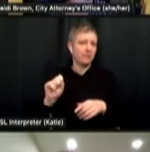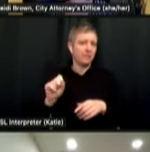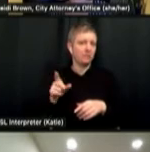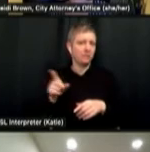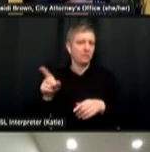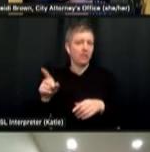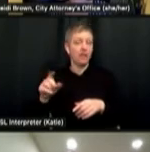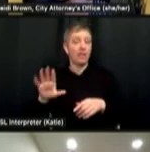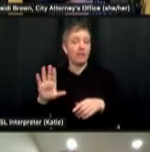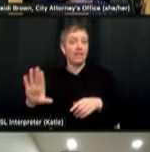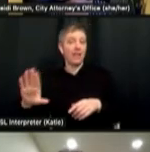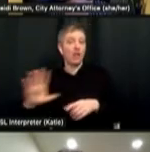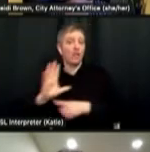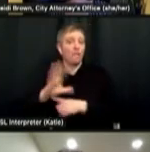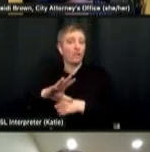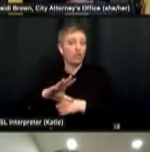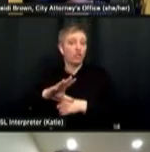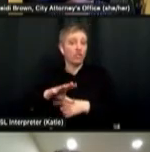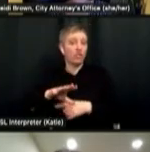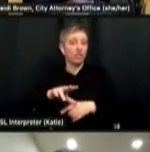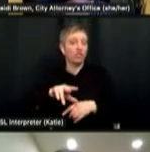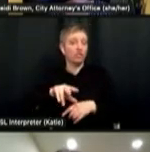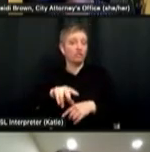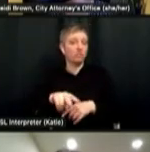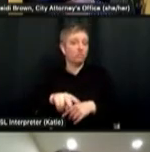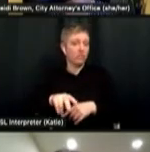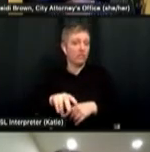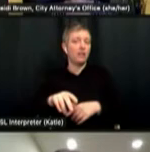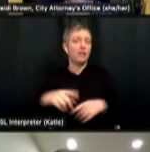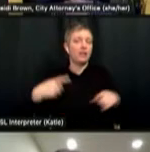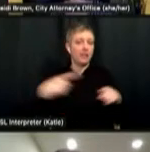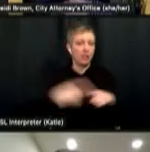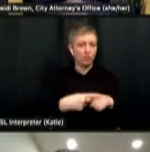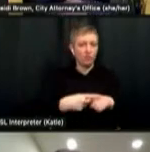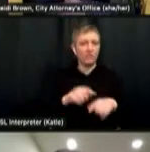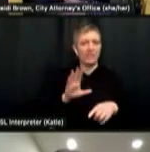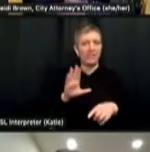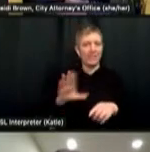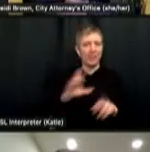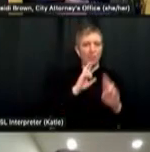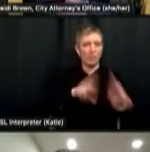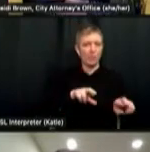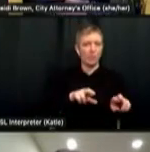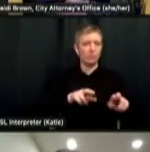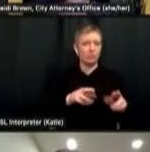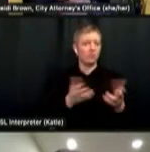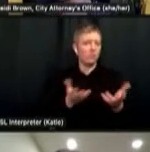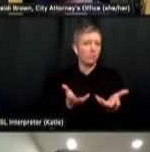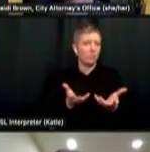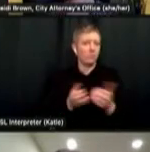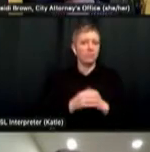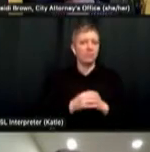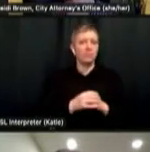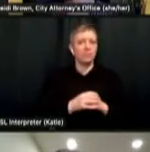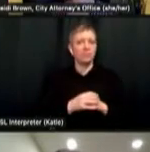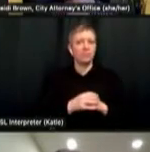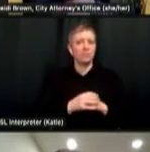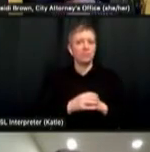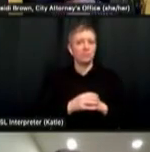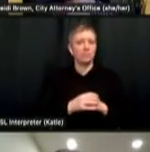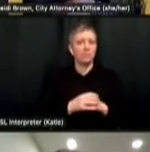their incident report. And so what we're saying here is there's